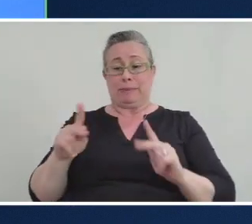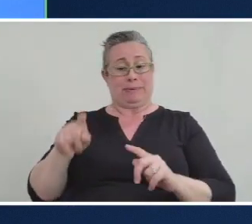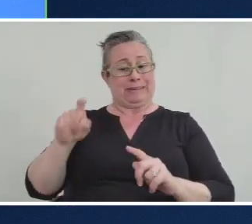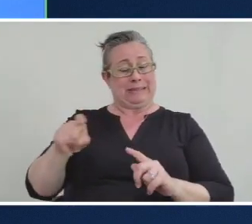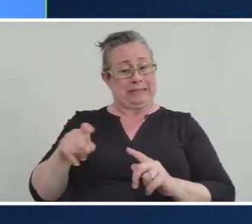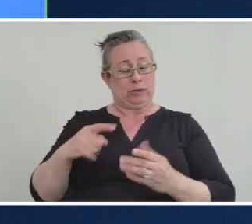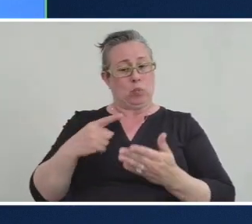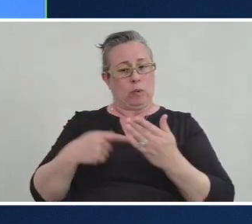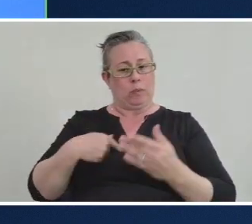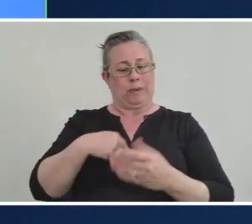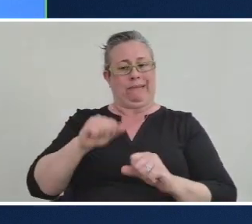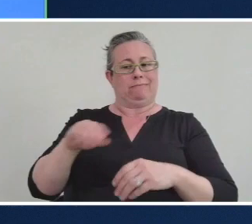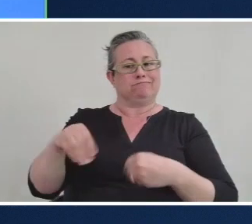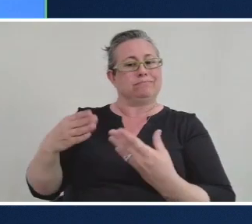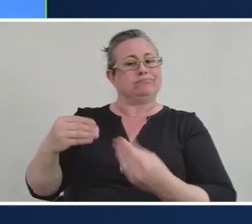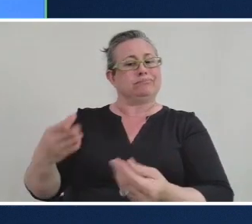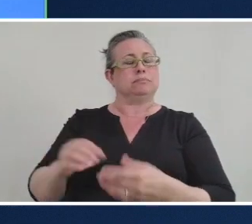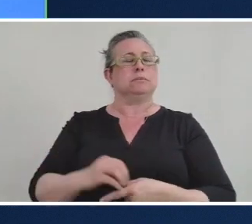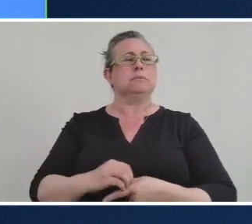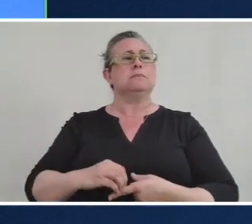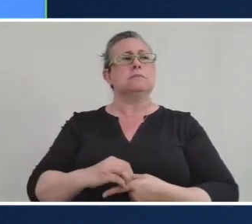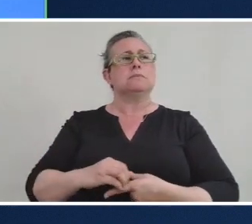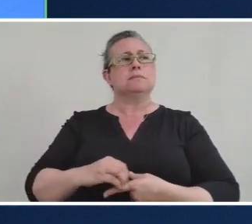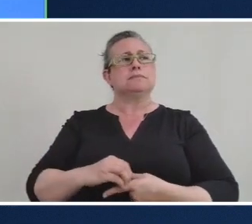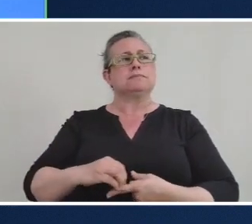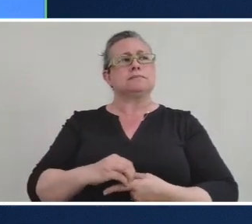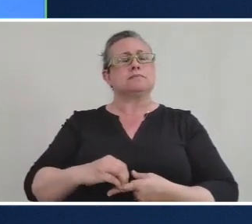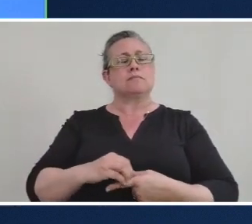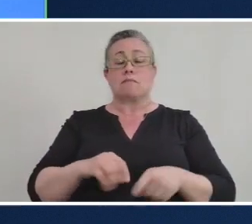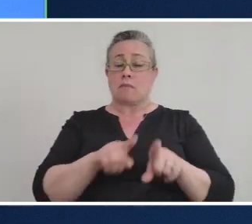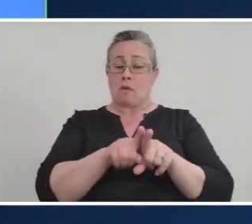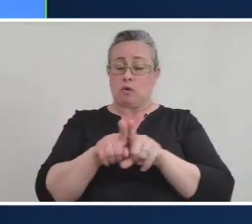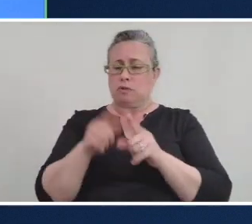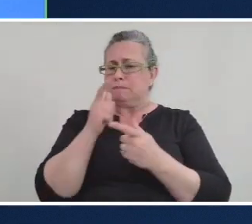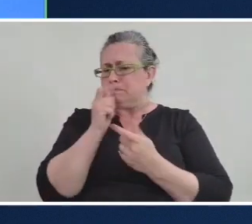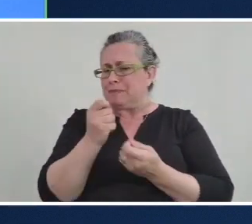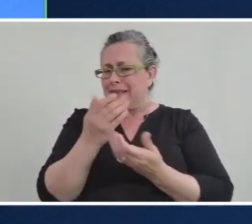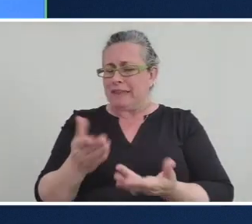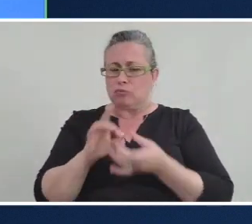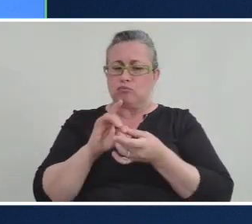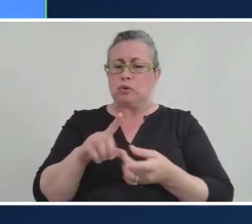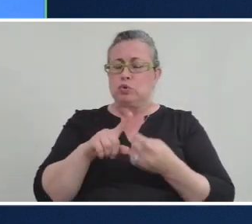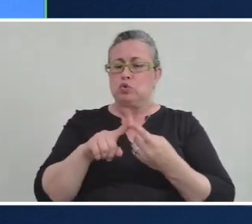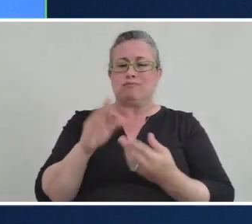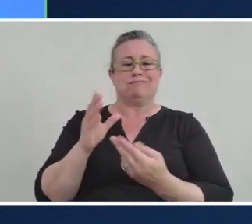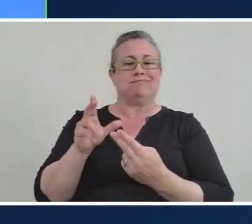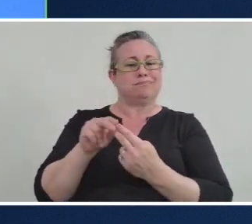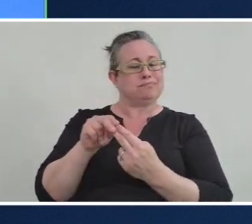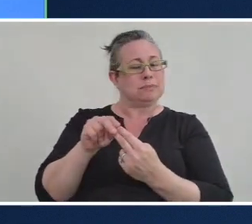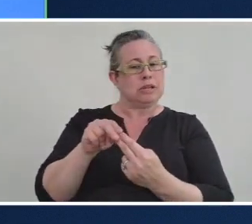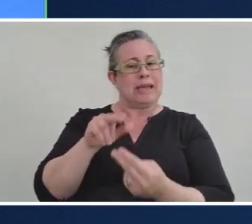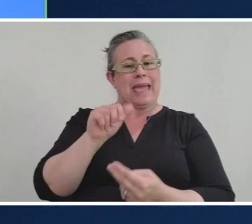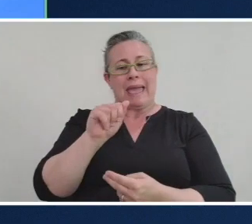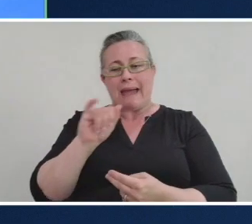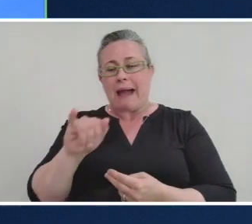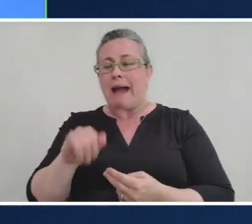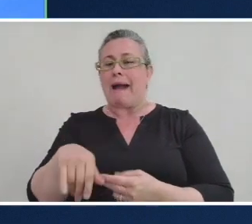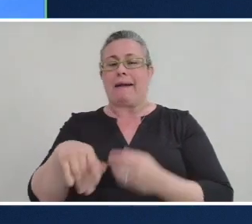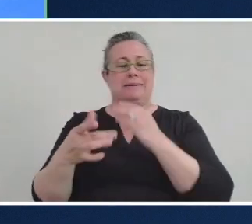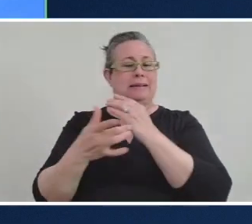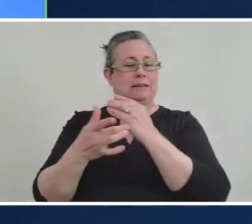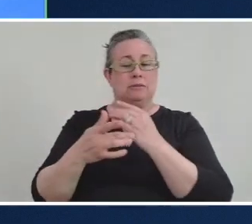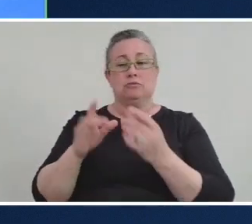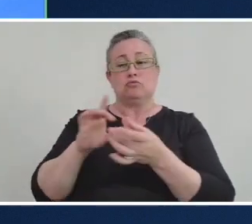really interesting stuff going on in terms of using technology and AI to defend against like the online harassment